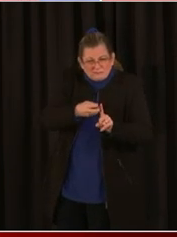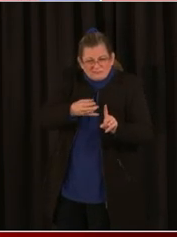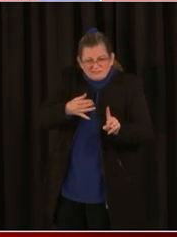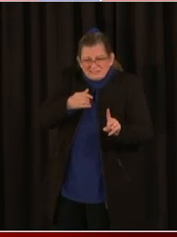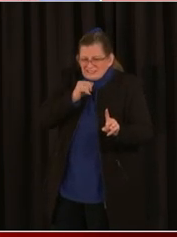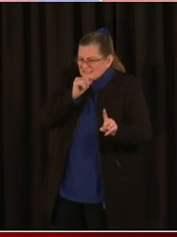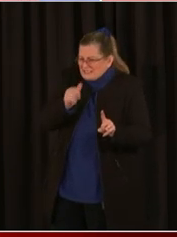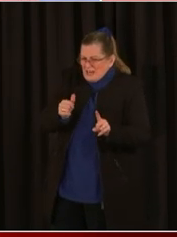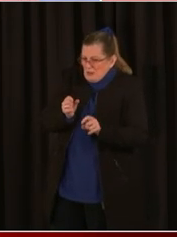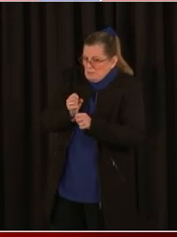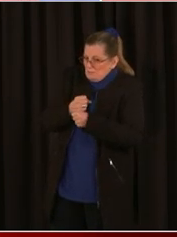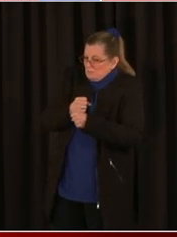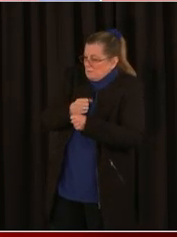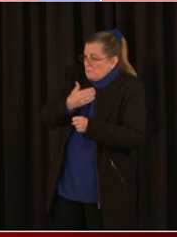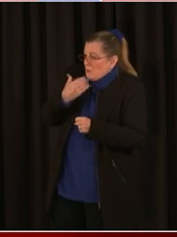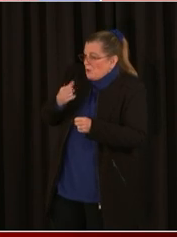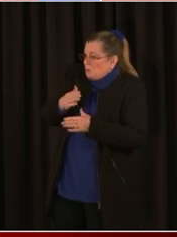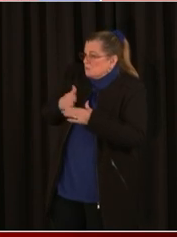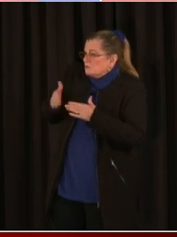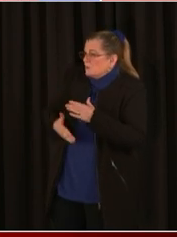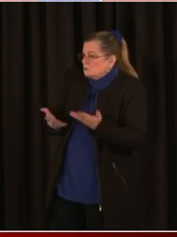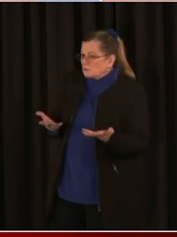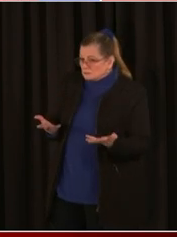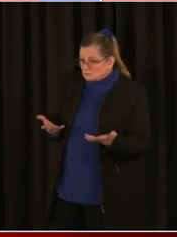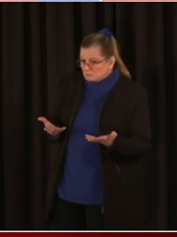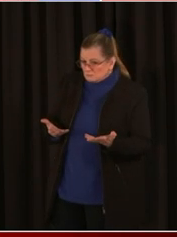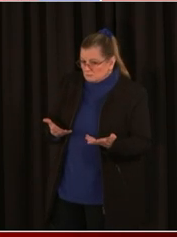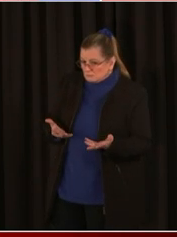doesn't create better results.